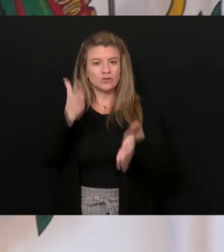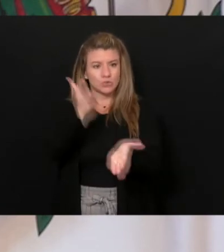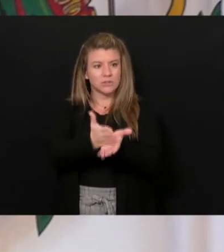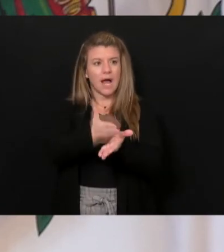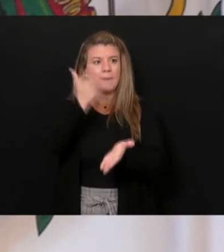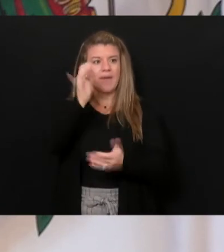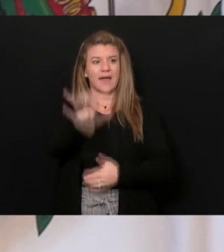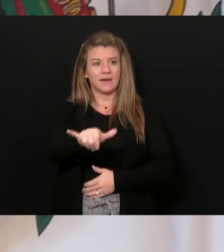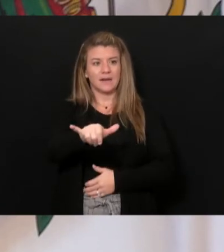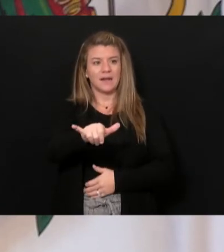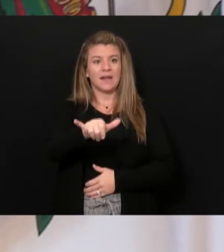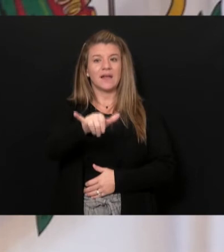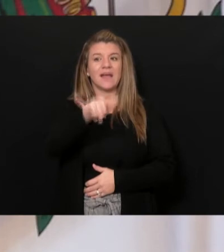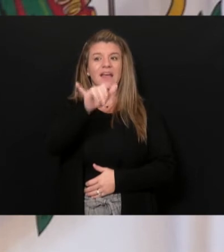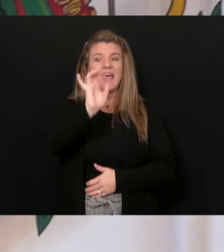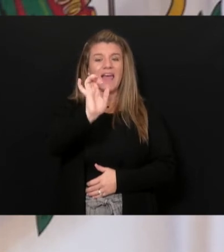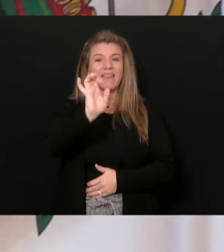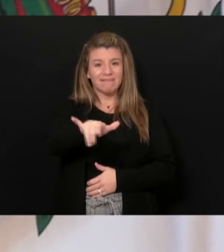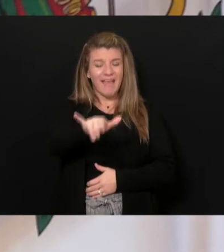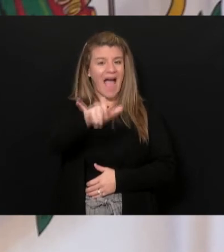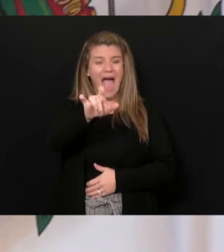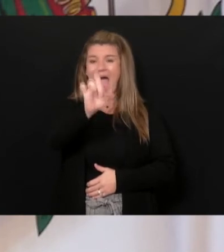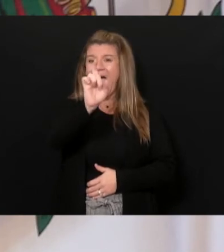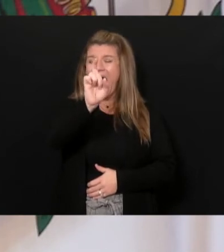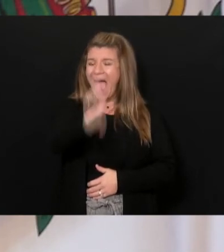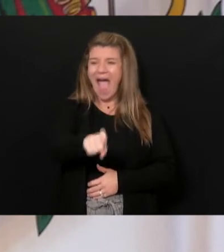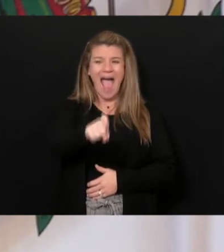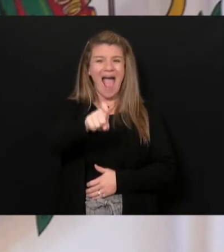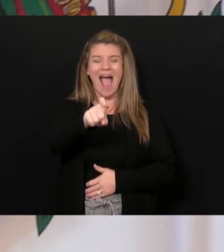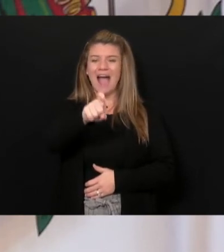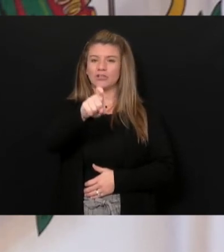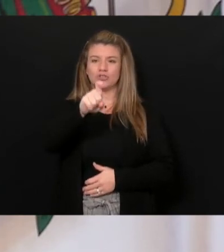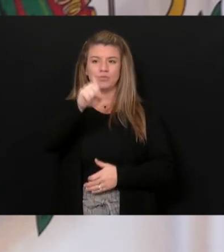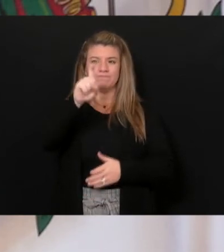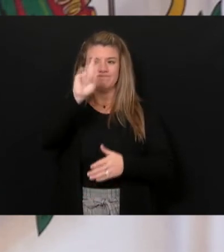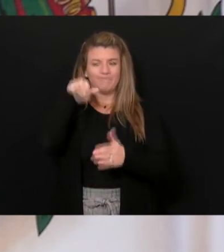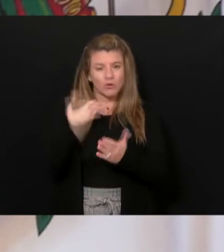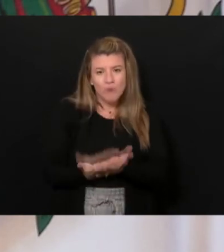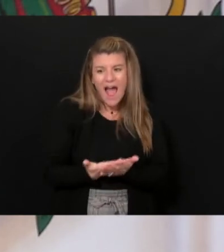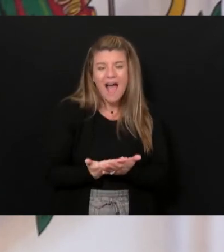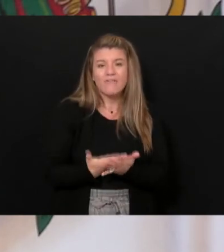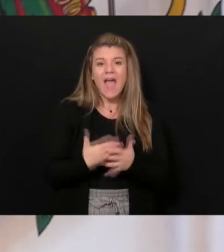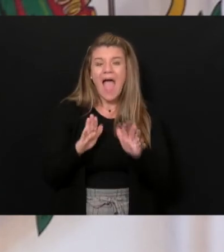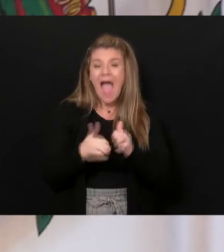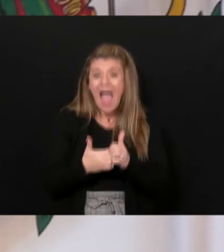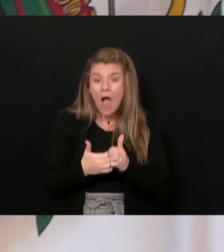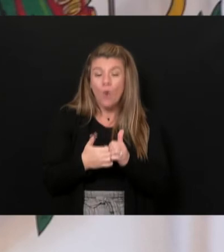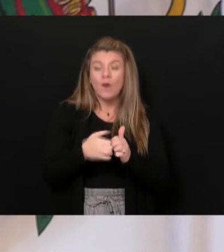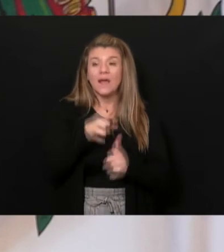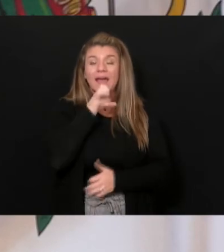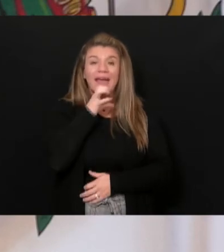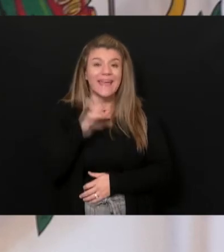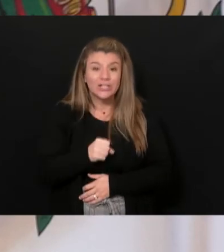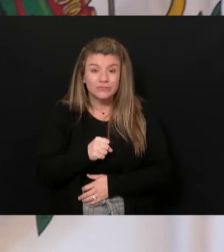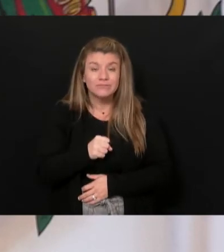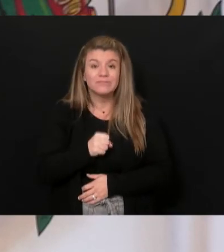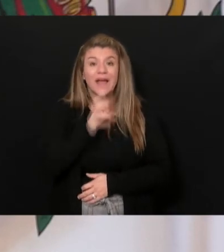And that has to come down to age, age,